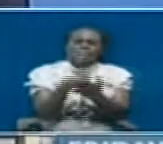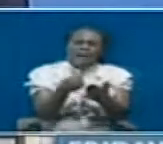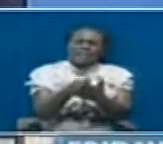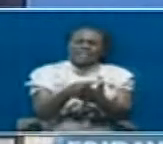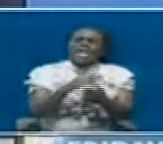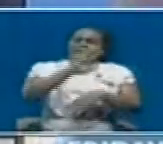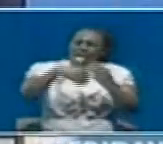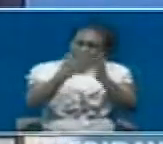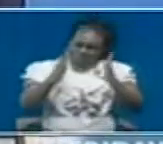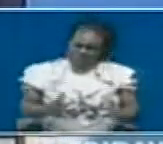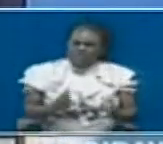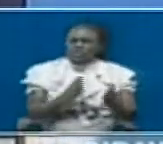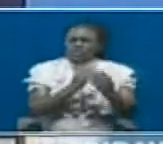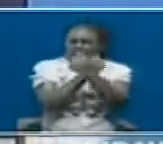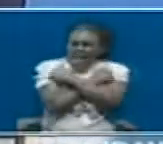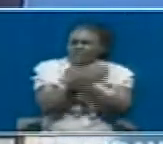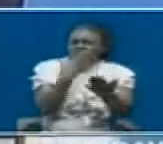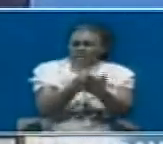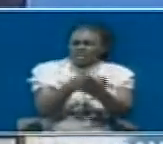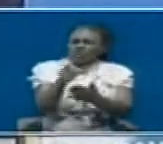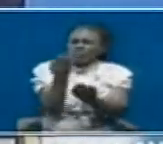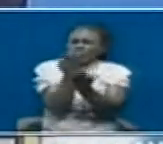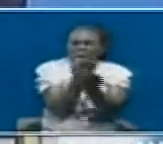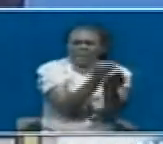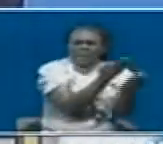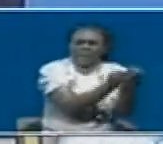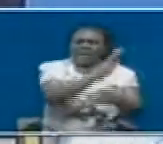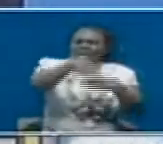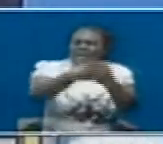pesa? Lakini kuomba omba kila wakati. Na kama hauna. Okay, sawa.